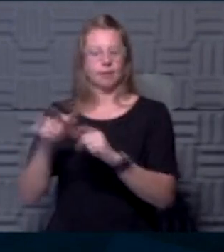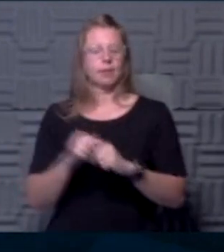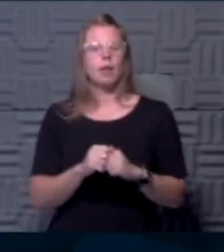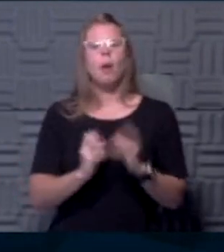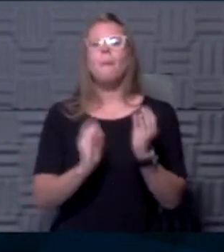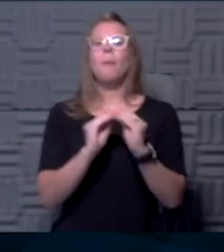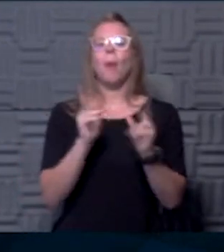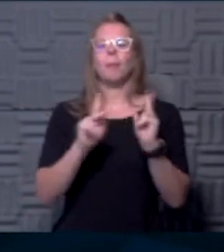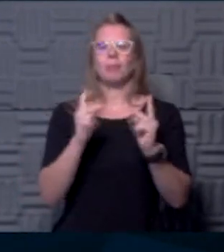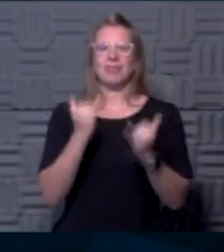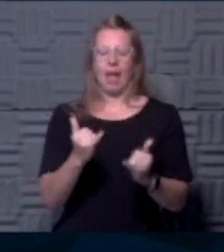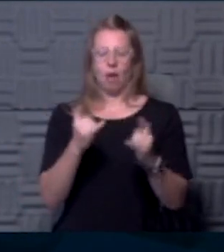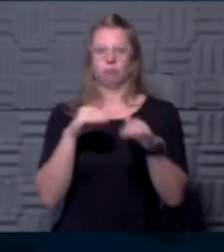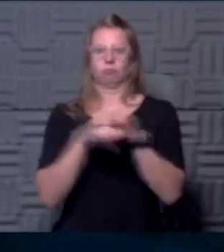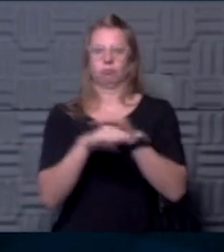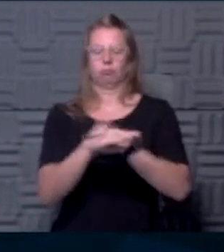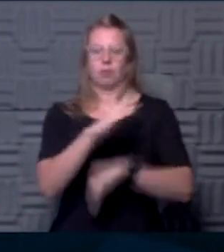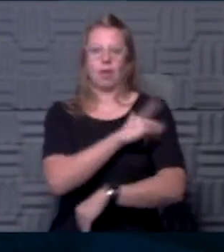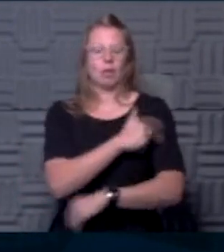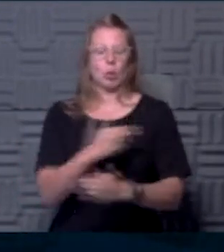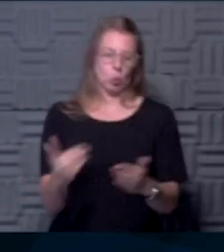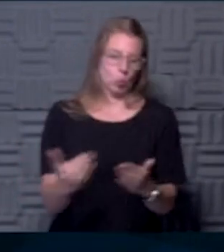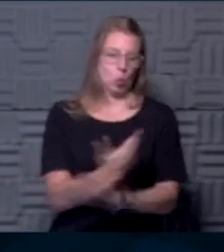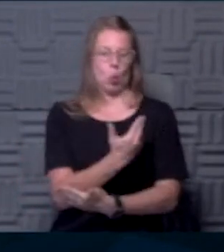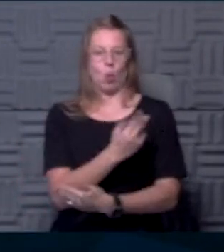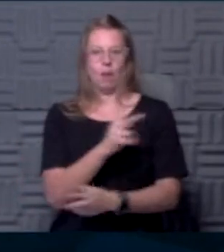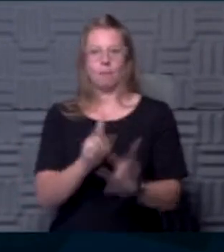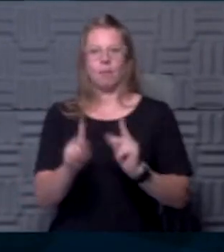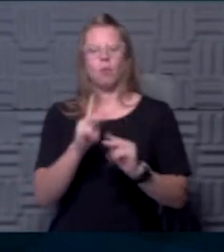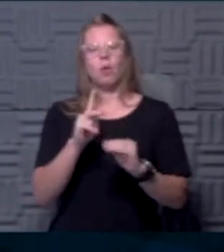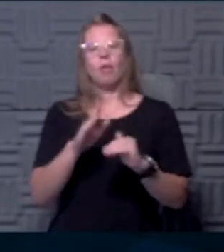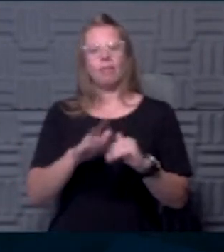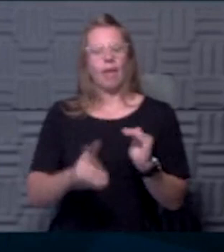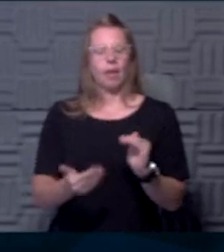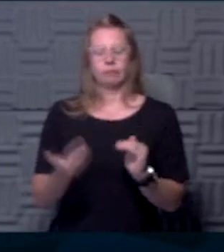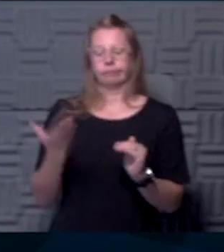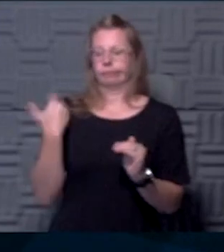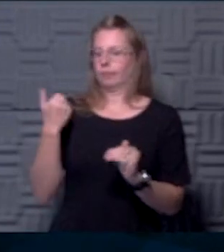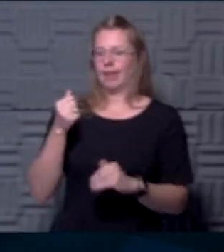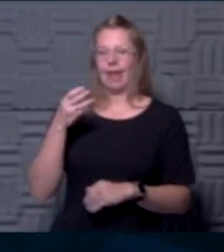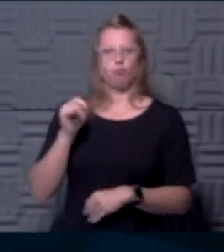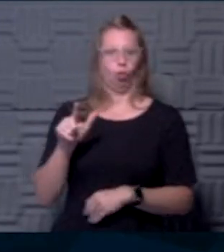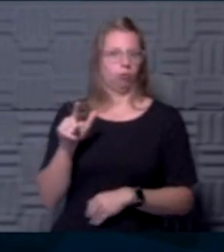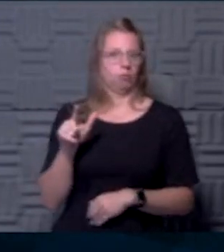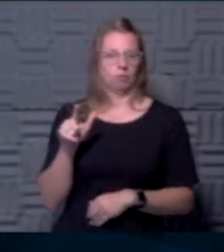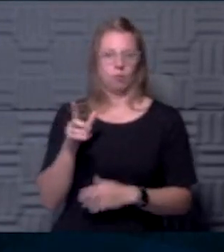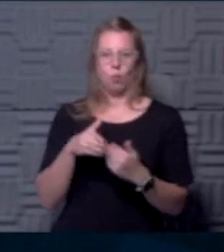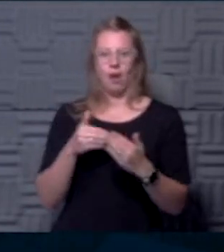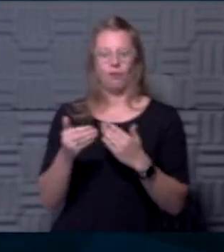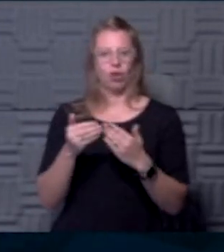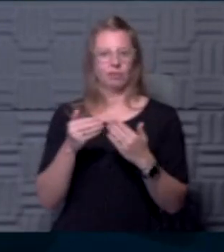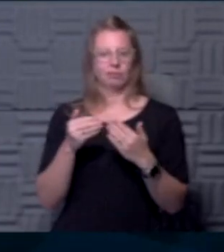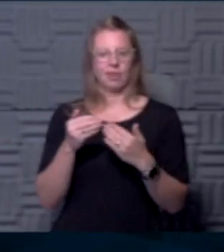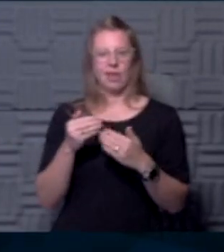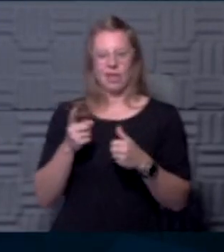people now are hitting the hospital every day, new people, than were even in April at the previous sort of peak in our